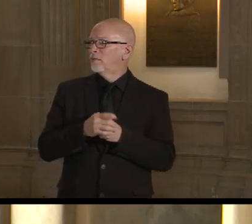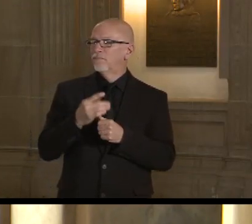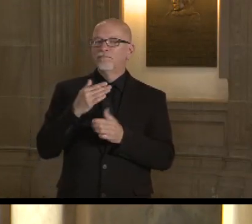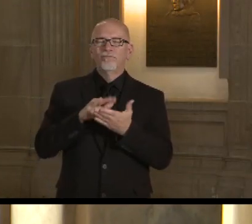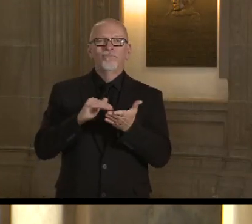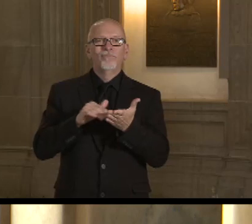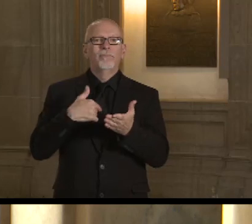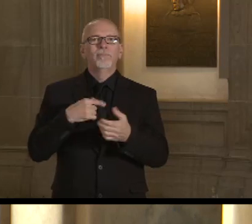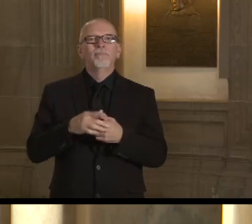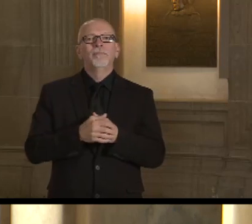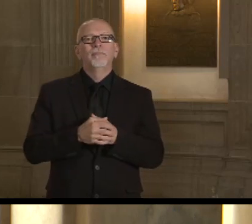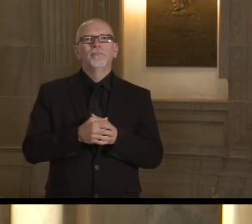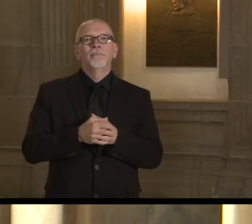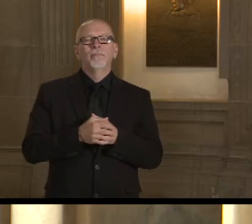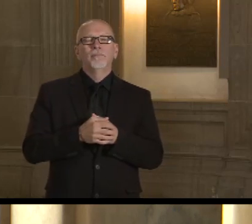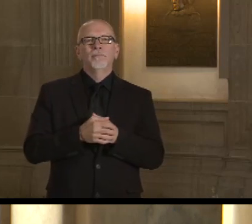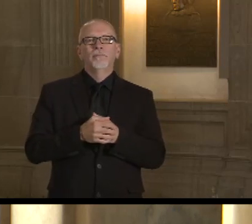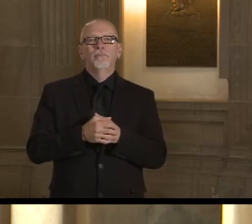Excuse me.